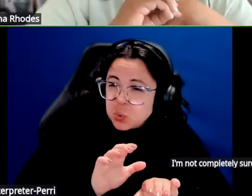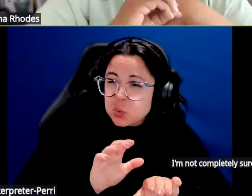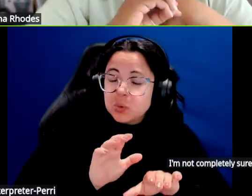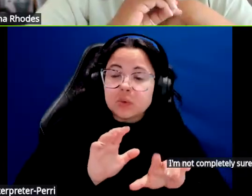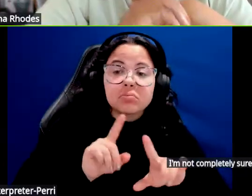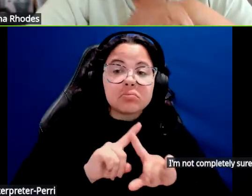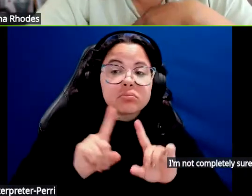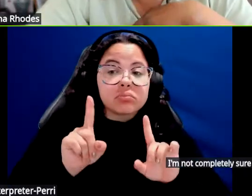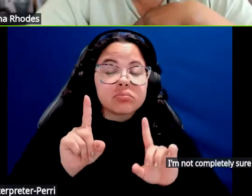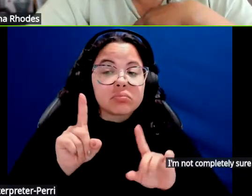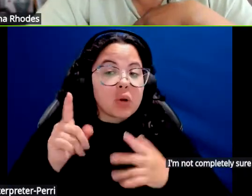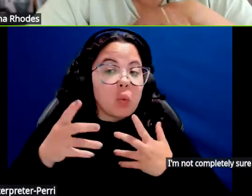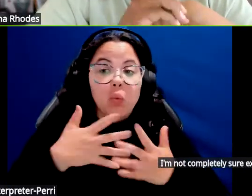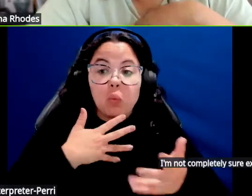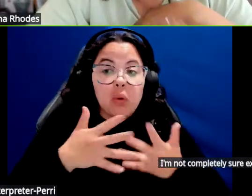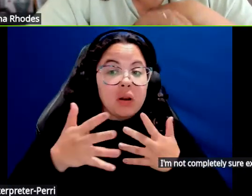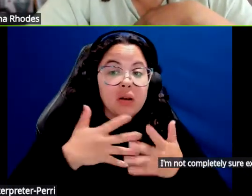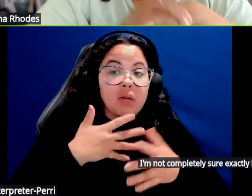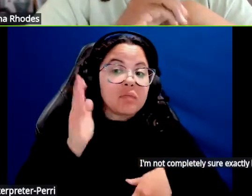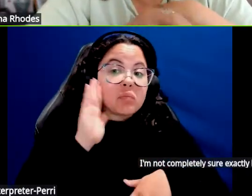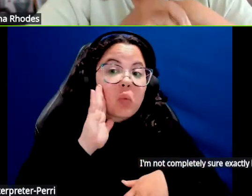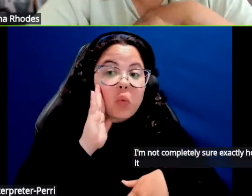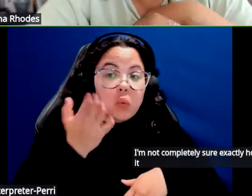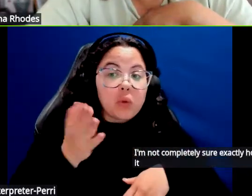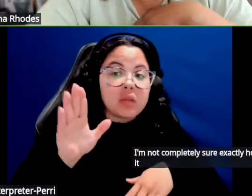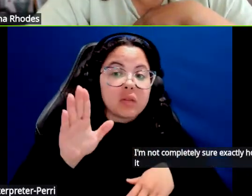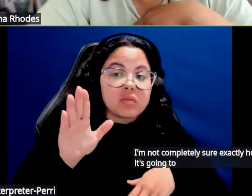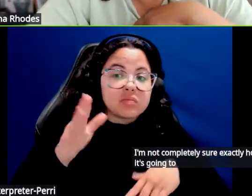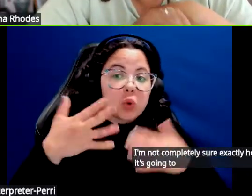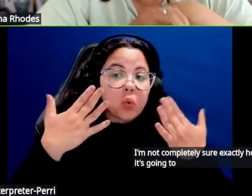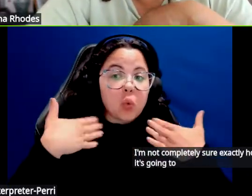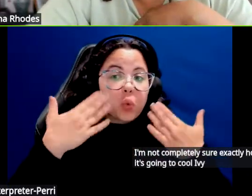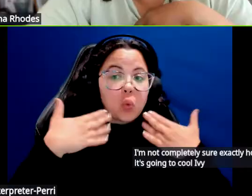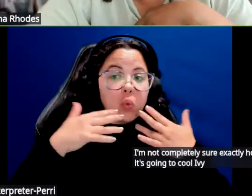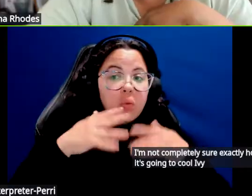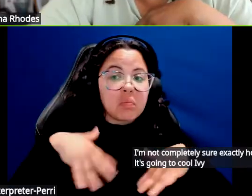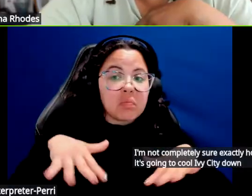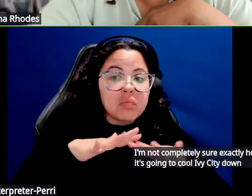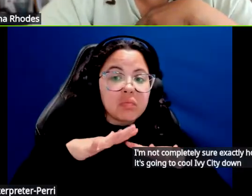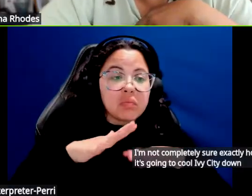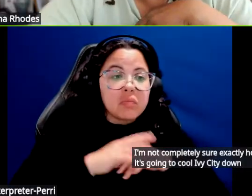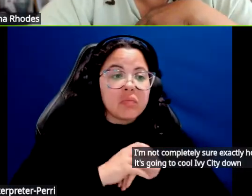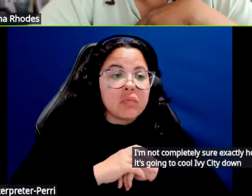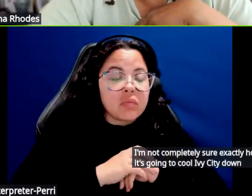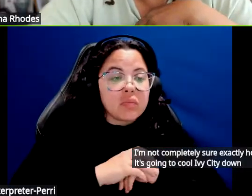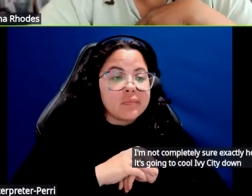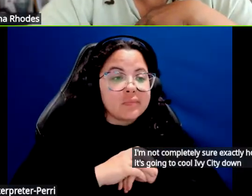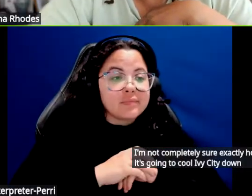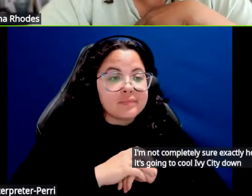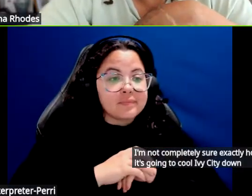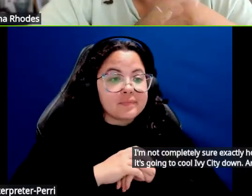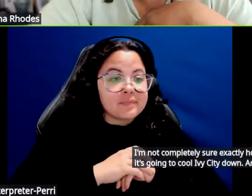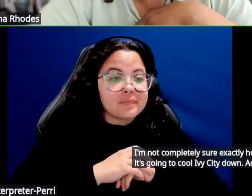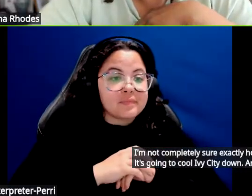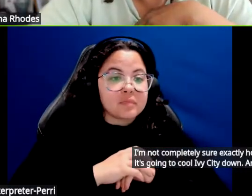but whatever it is, it's going to cool Ivy City down. And again, they gave